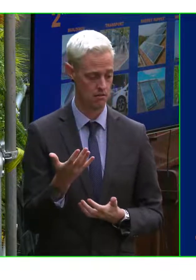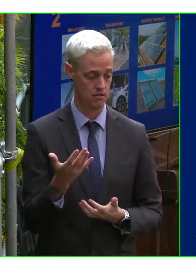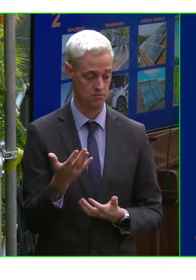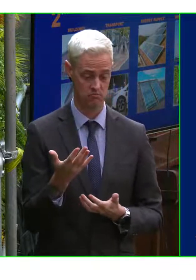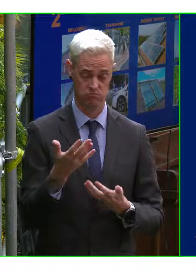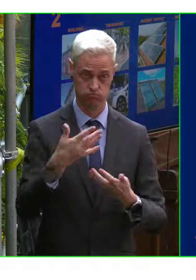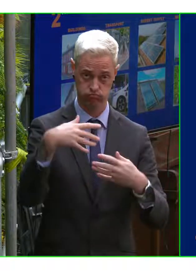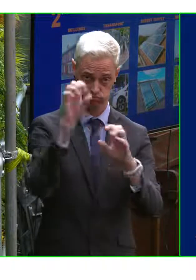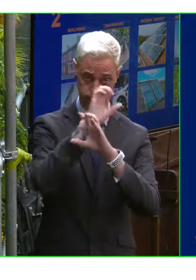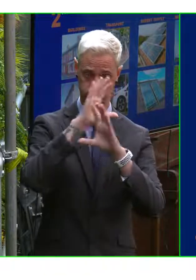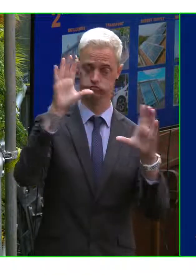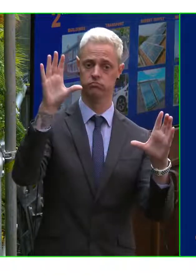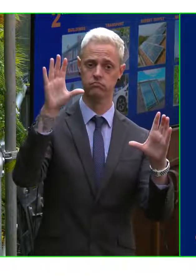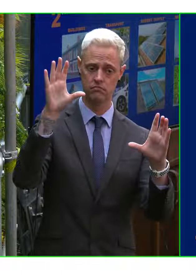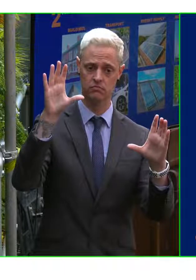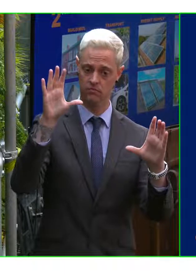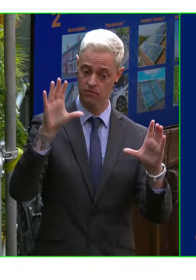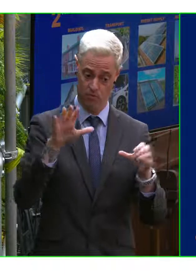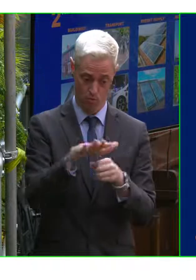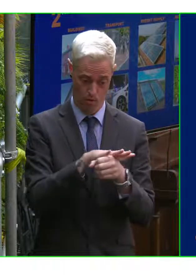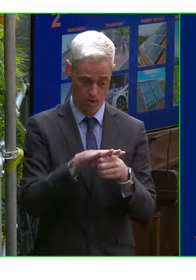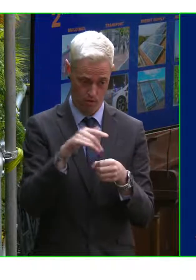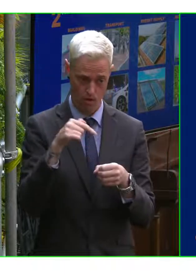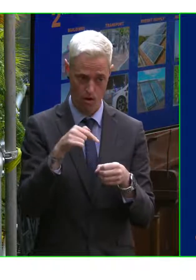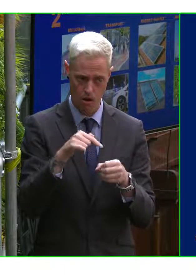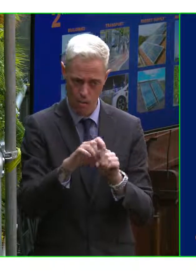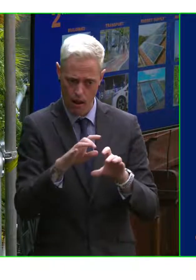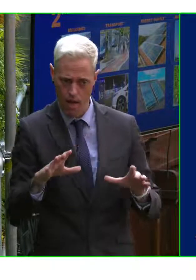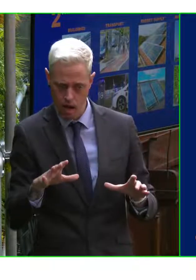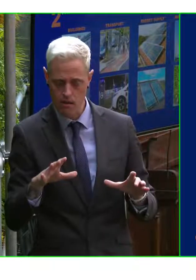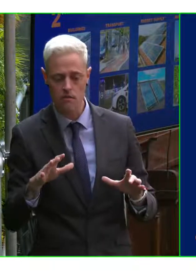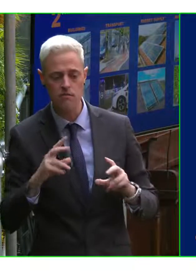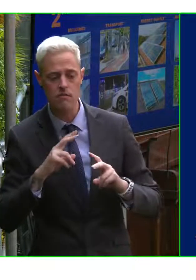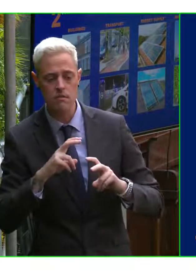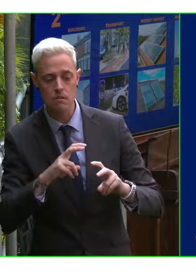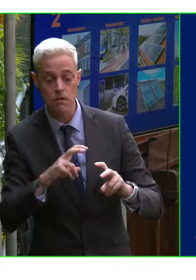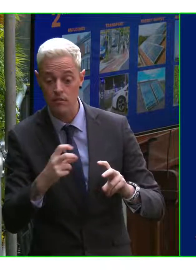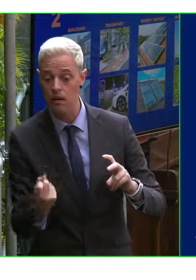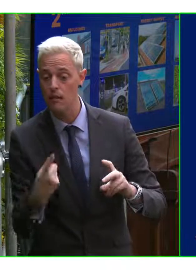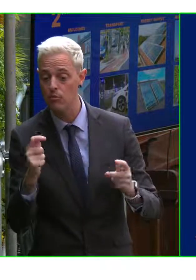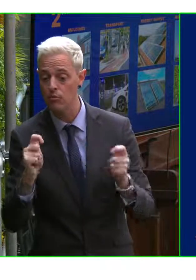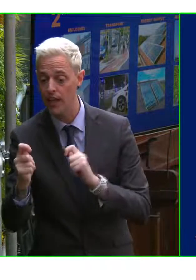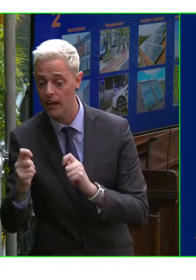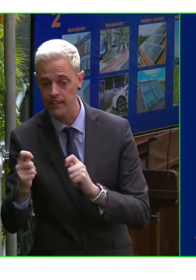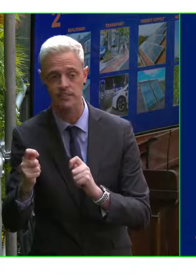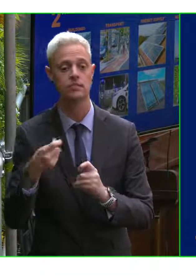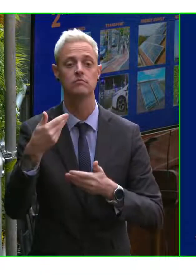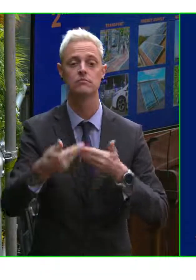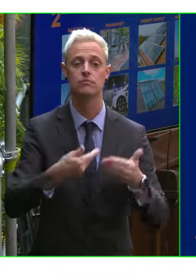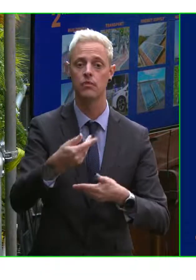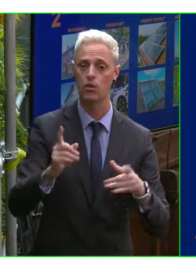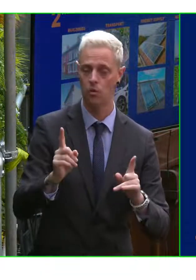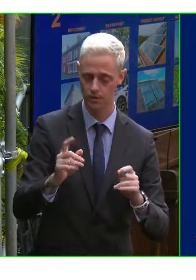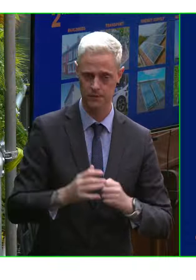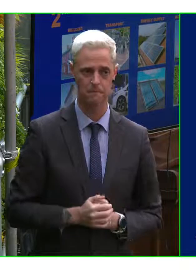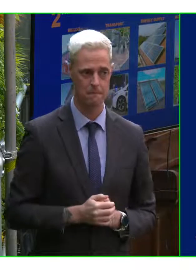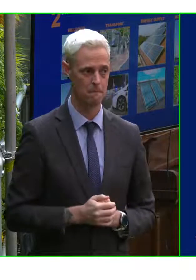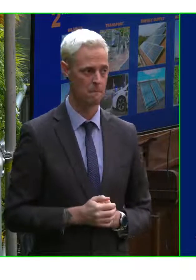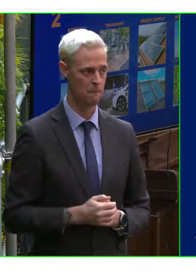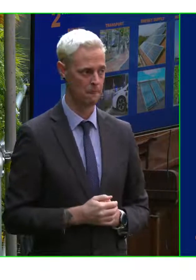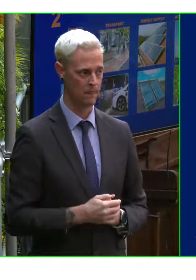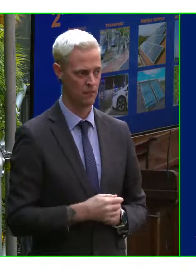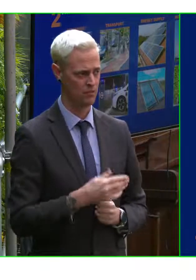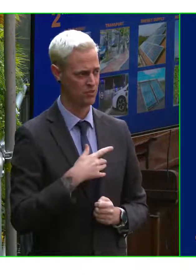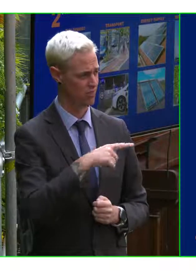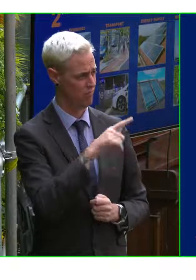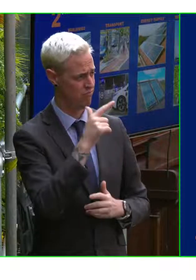of vision for what does a small area actually look and feel like if you make some of these changes. So looking across some of the sectors, sorry that the screen's probably tiny